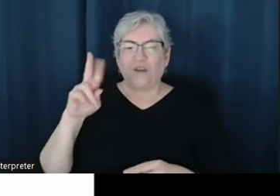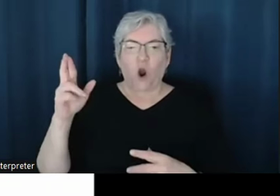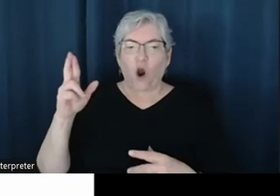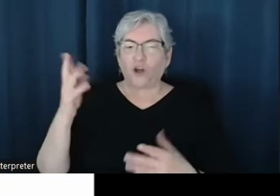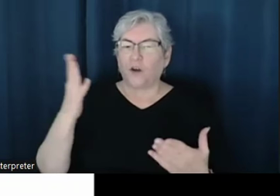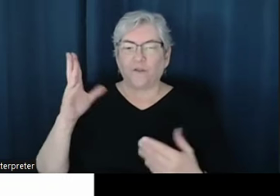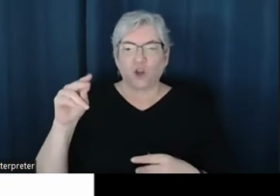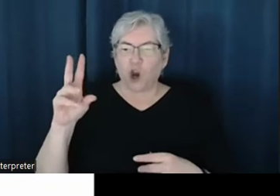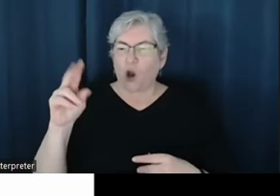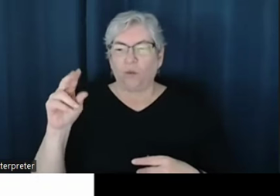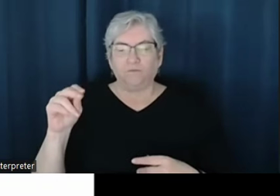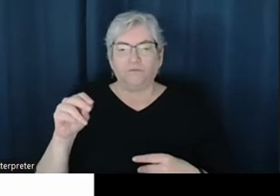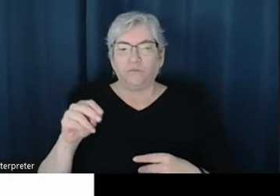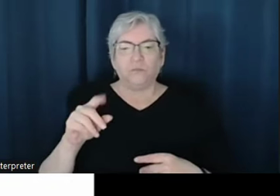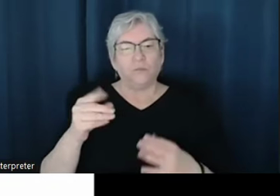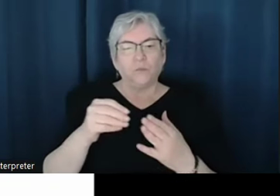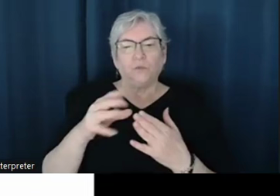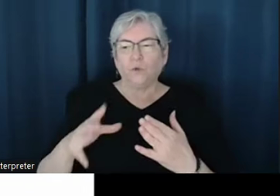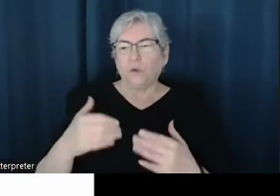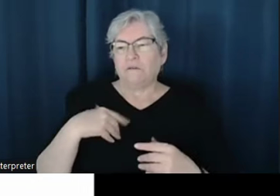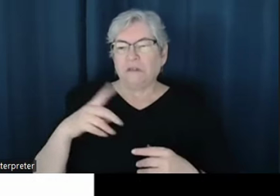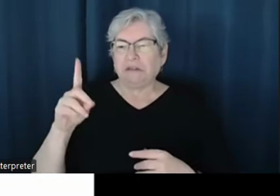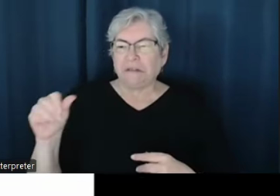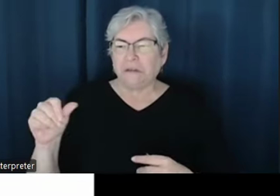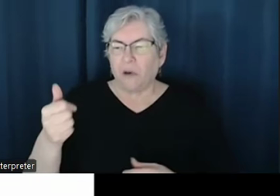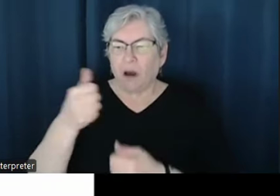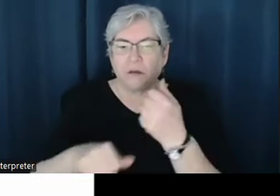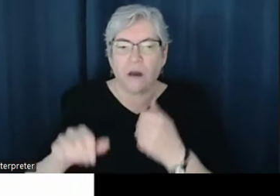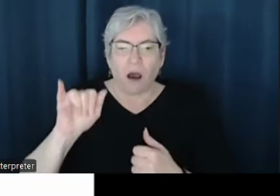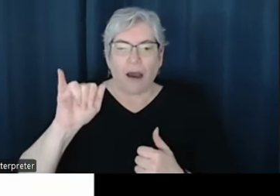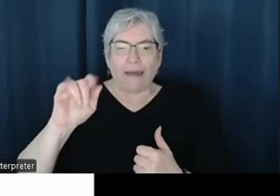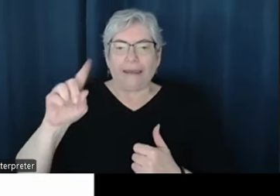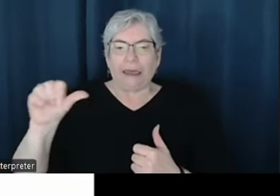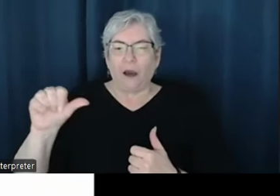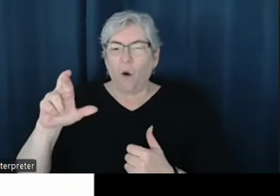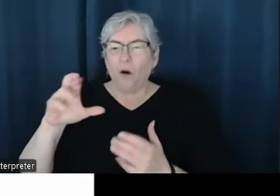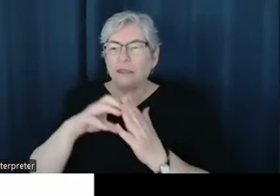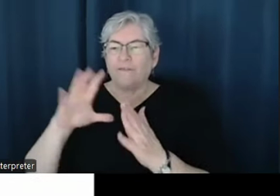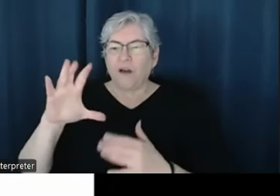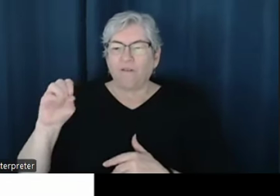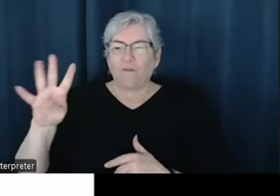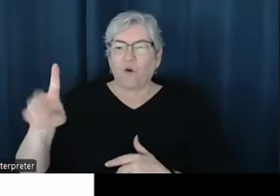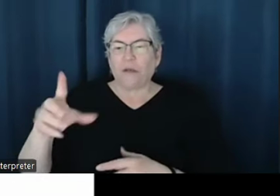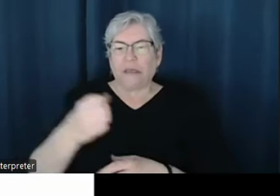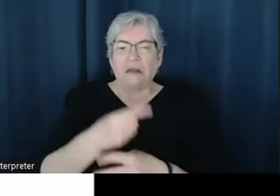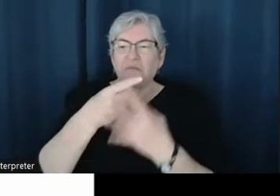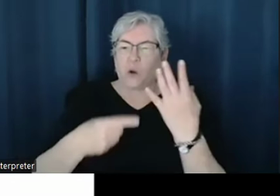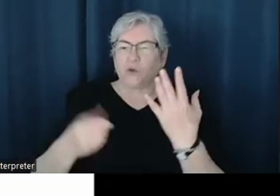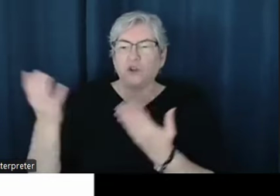just are a student with a disability, whether you're under IDEA or Section 504, you're entitled to get these services.